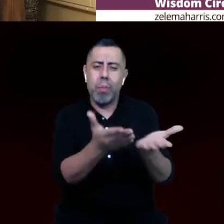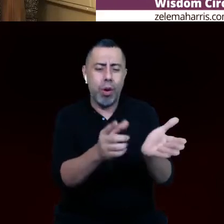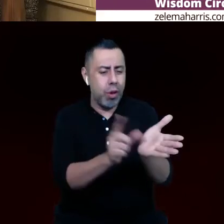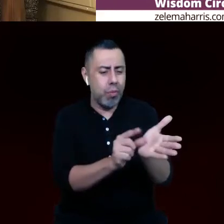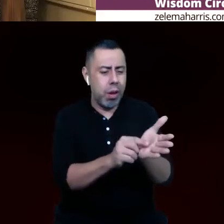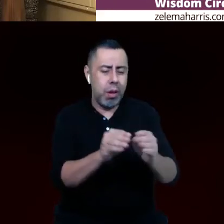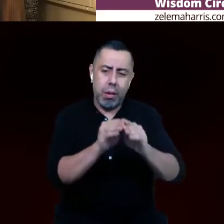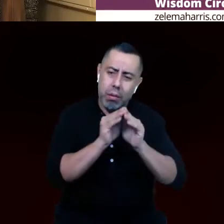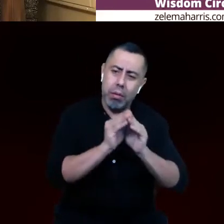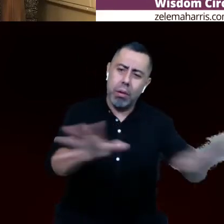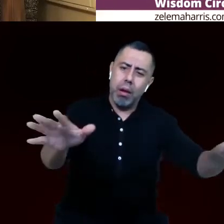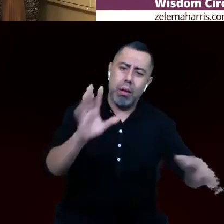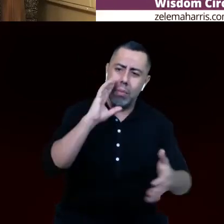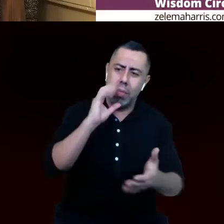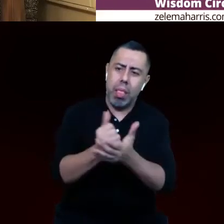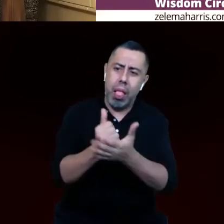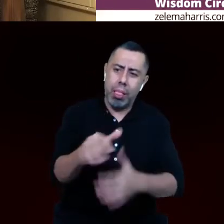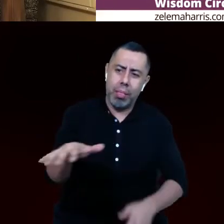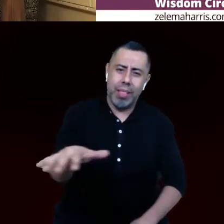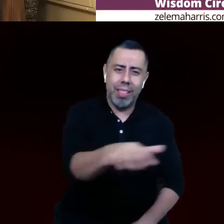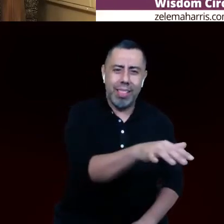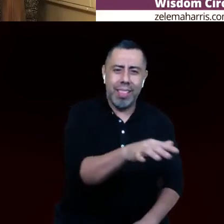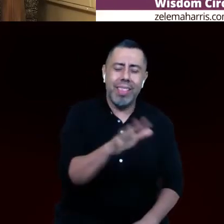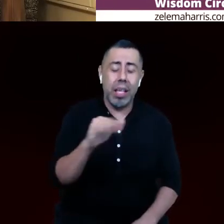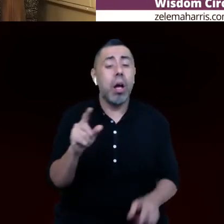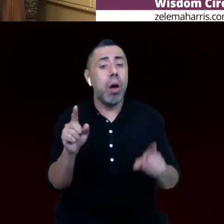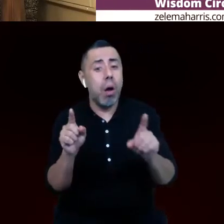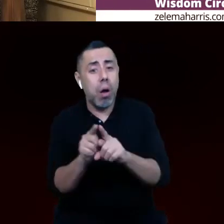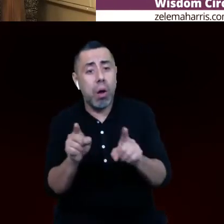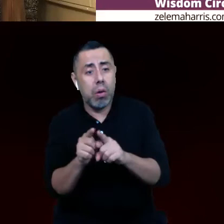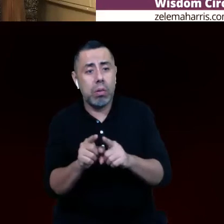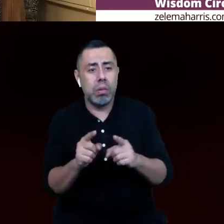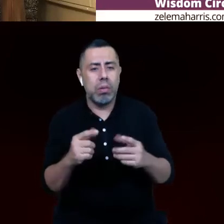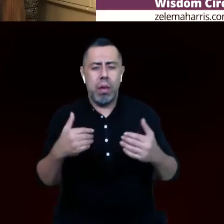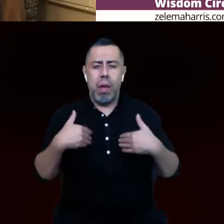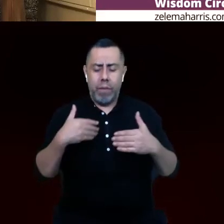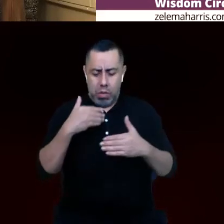And also it's a process of